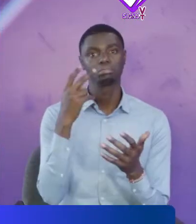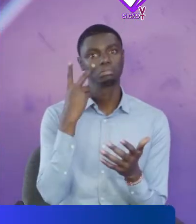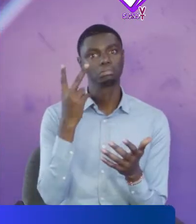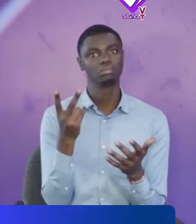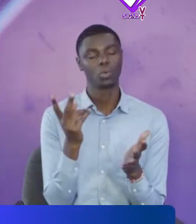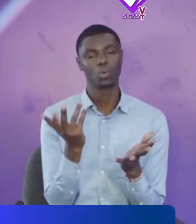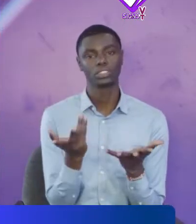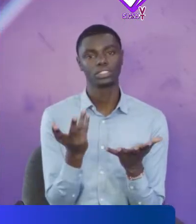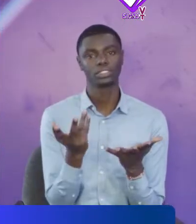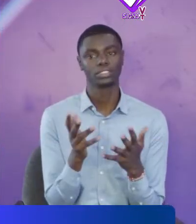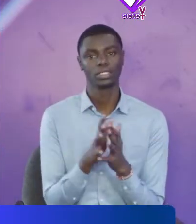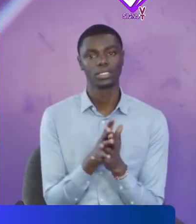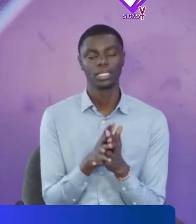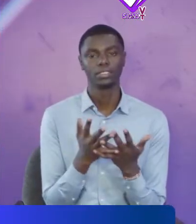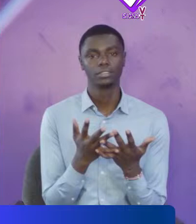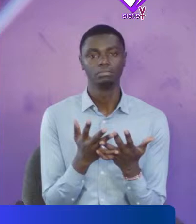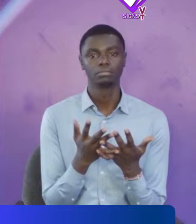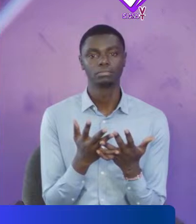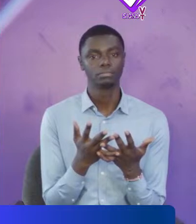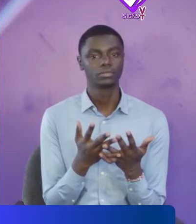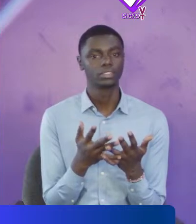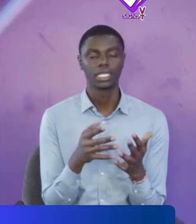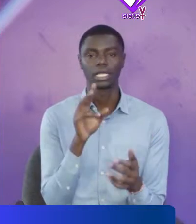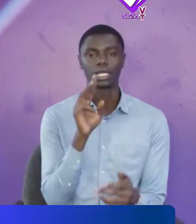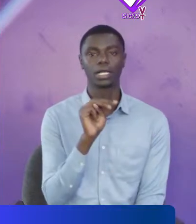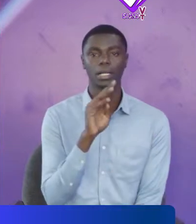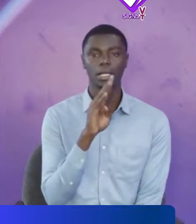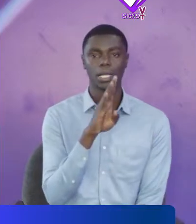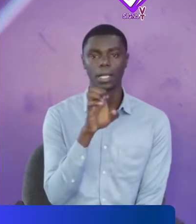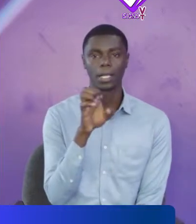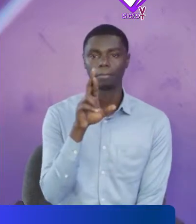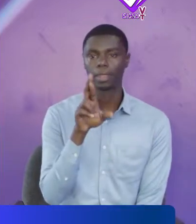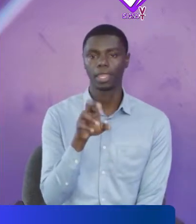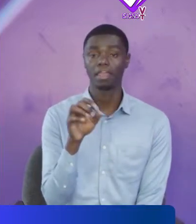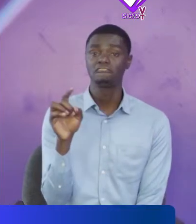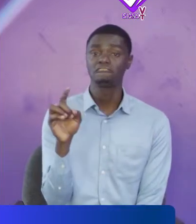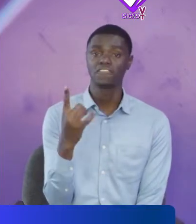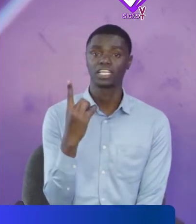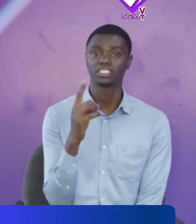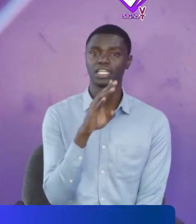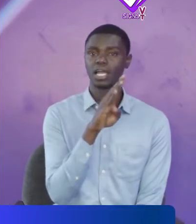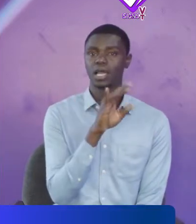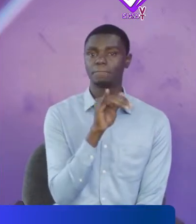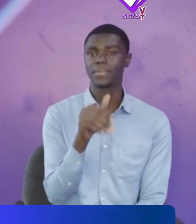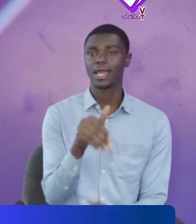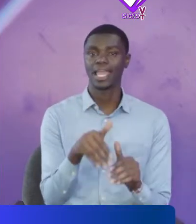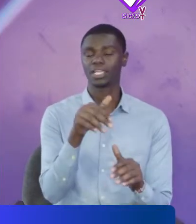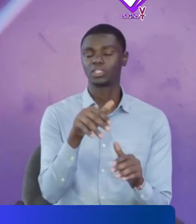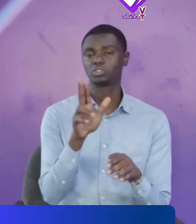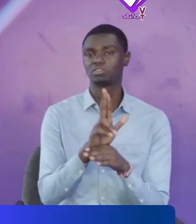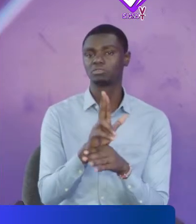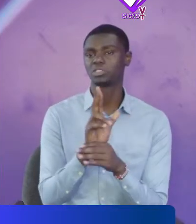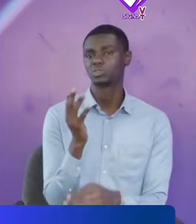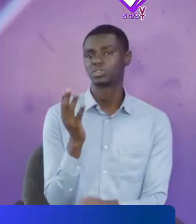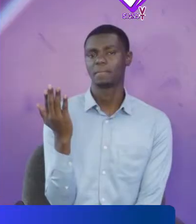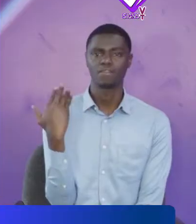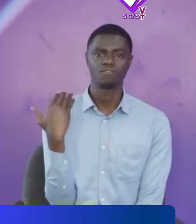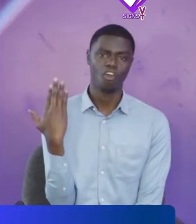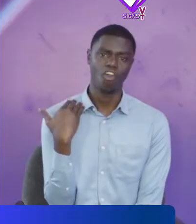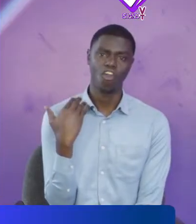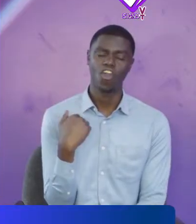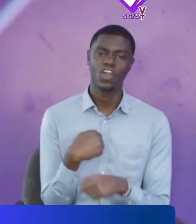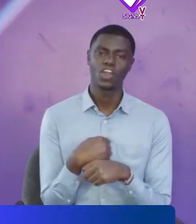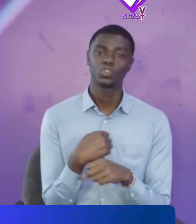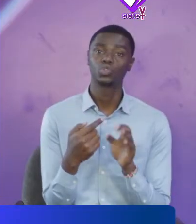also narrowing down into Mbere. Yeah, first of all, by-elections have been used before to